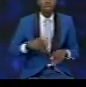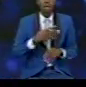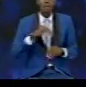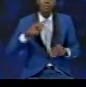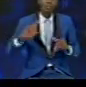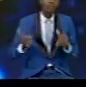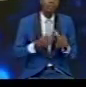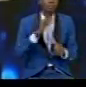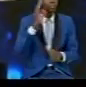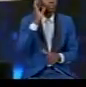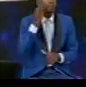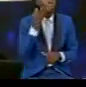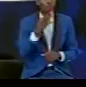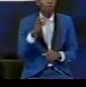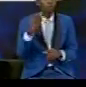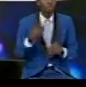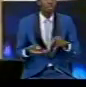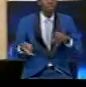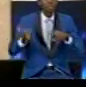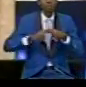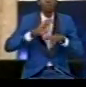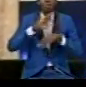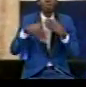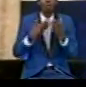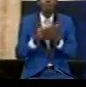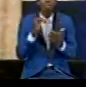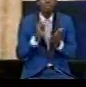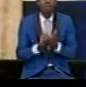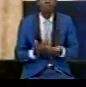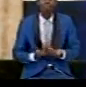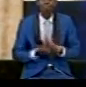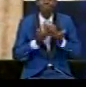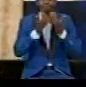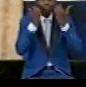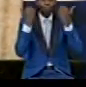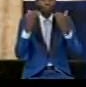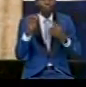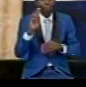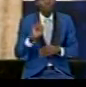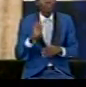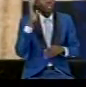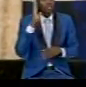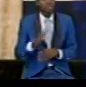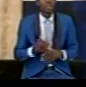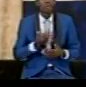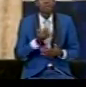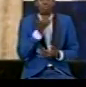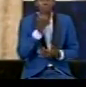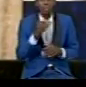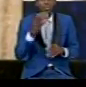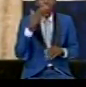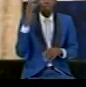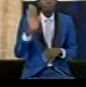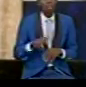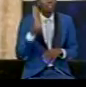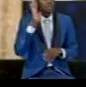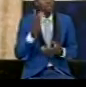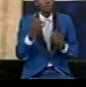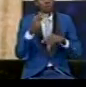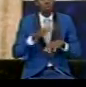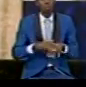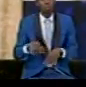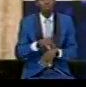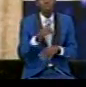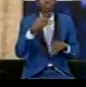of his increase. All that devour him shall offend. Evil shall come upon them, says